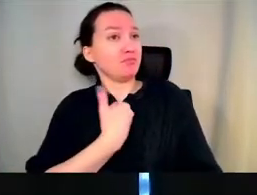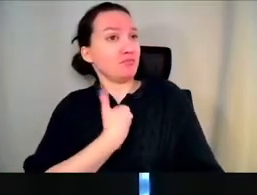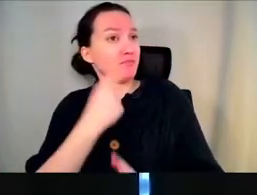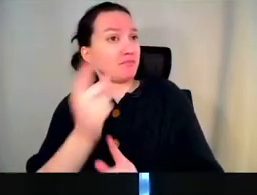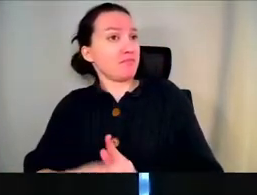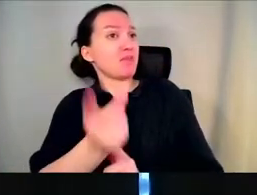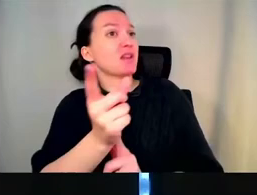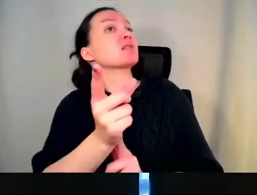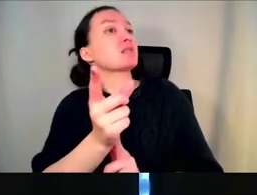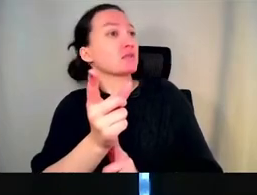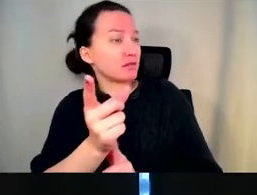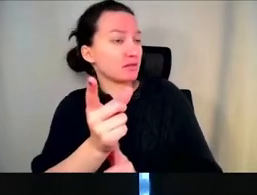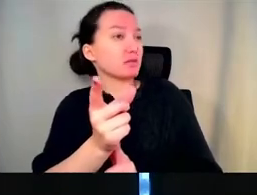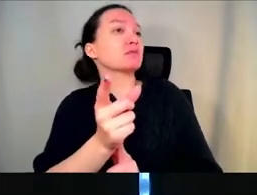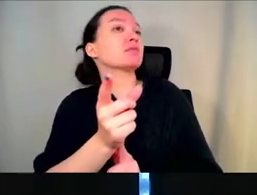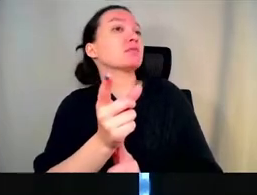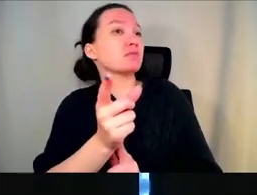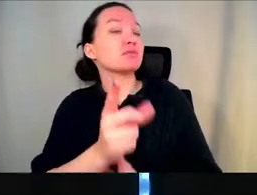And we're going to look at